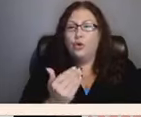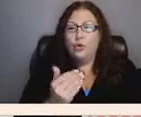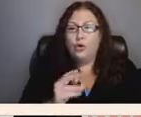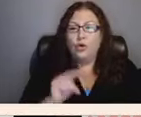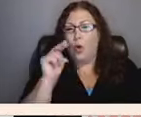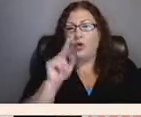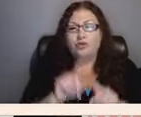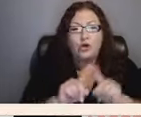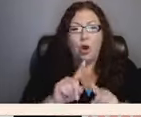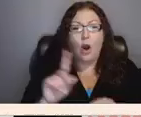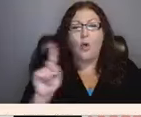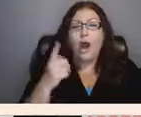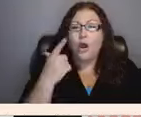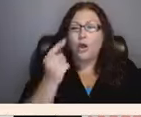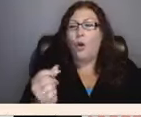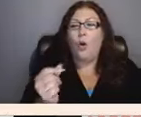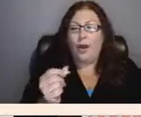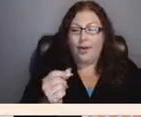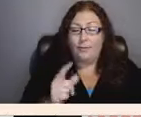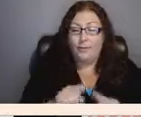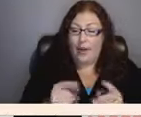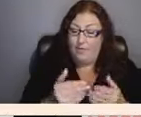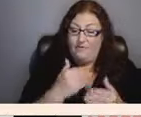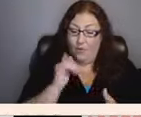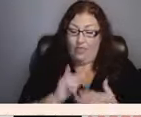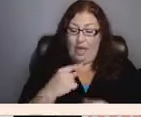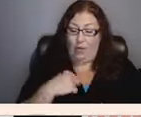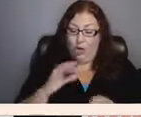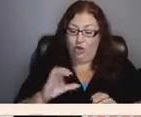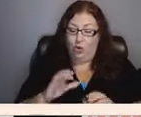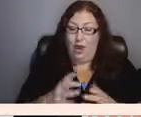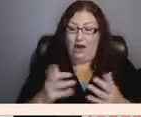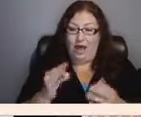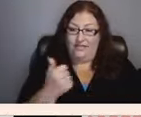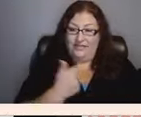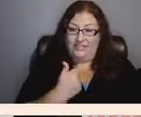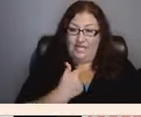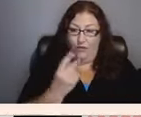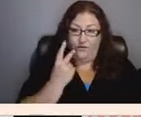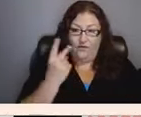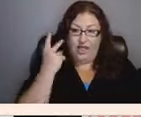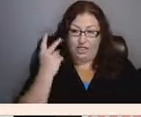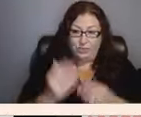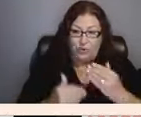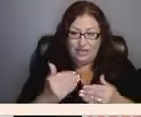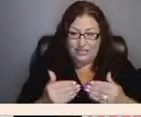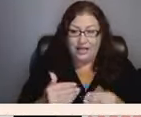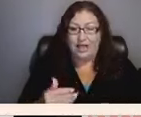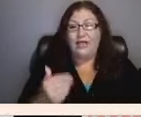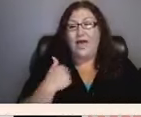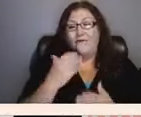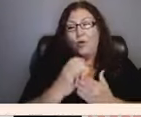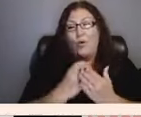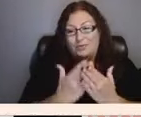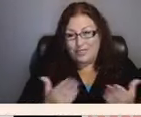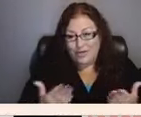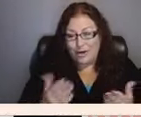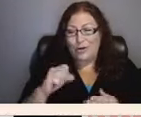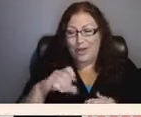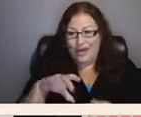headed? But before that, we do a lot of self reflection processes. There's course materials you can find that